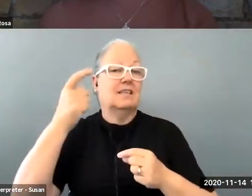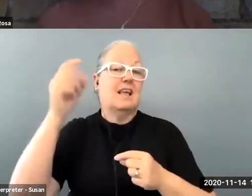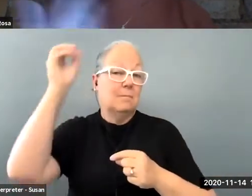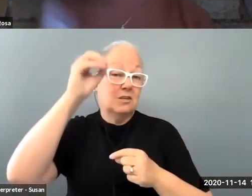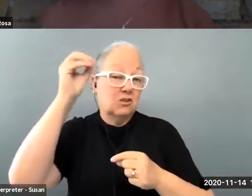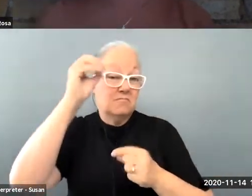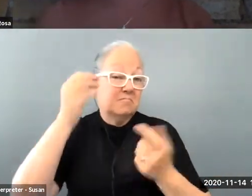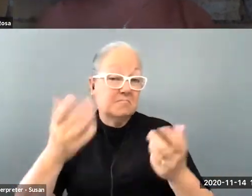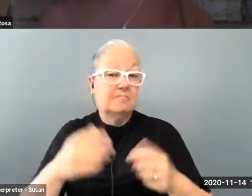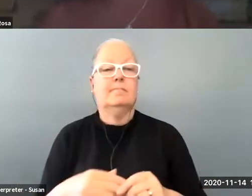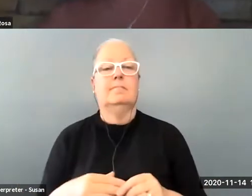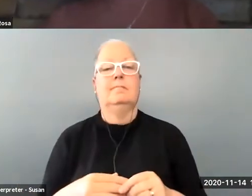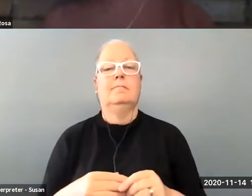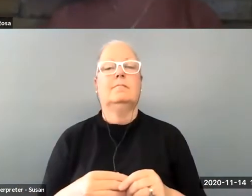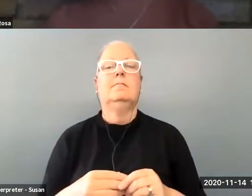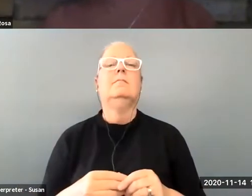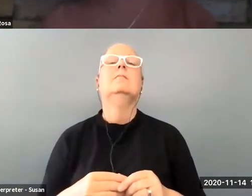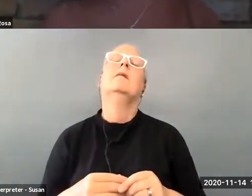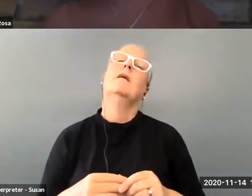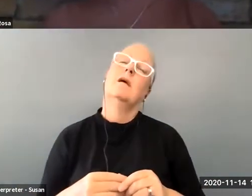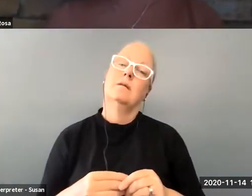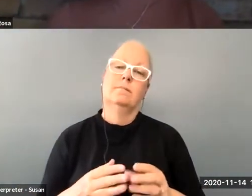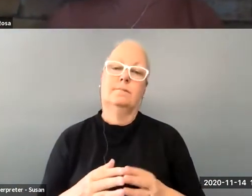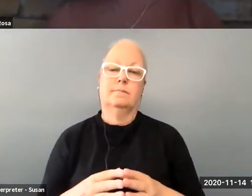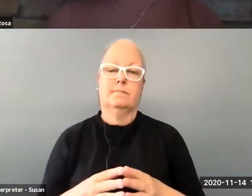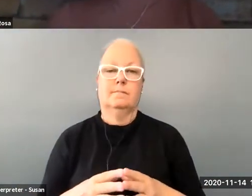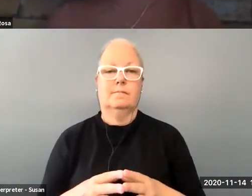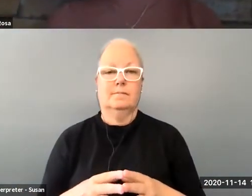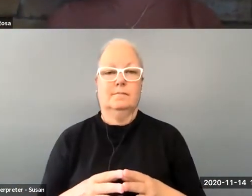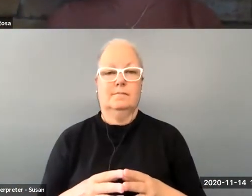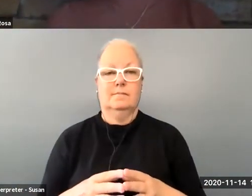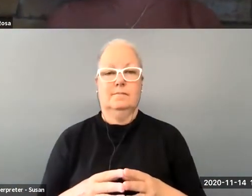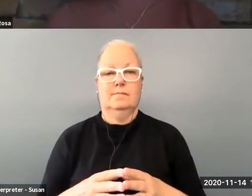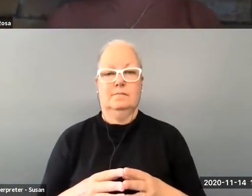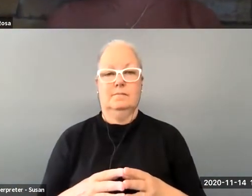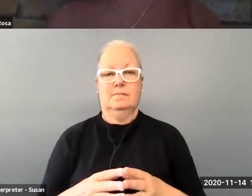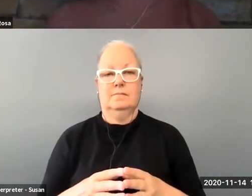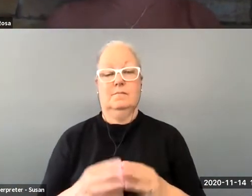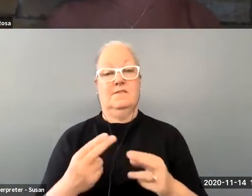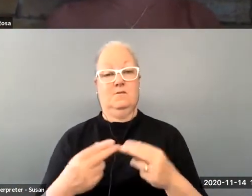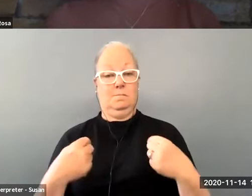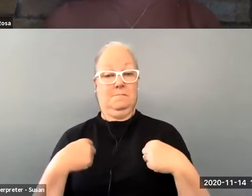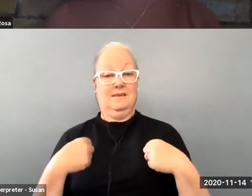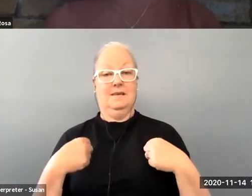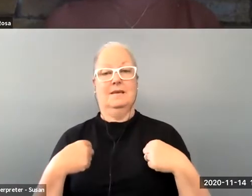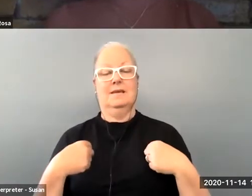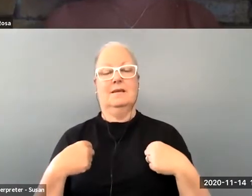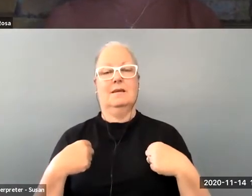Anna, if you want to take a thought. Yeah. I think for me, it is about having